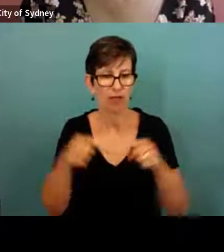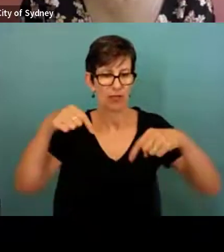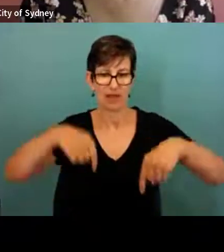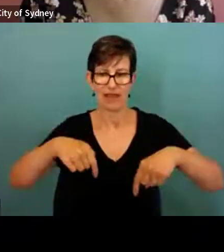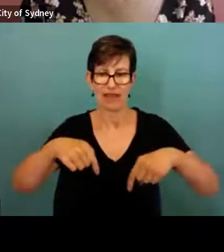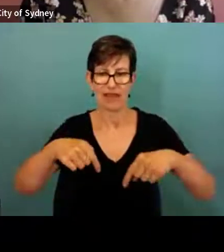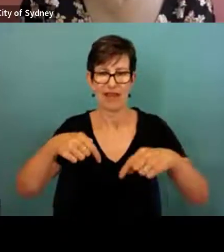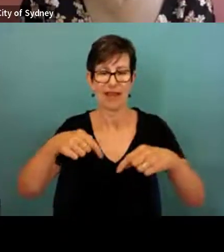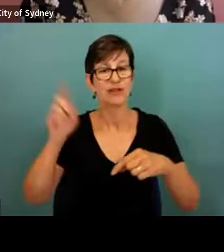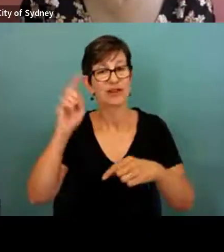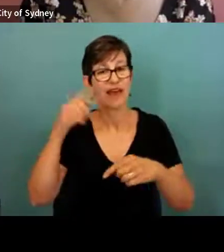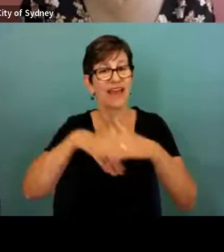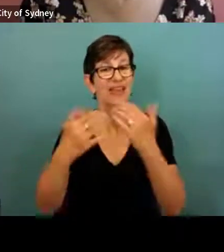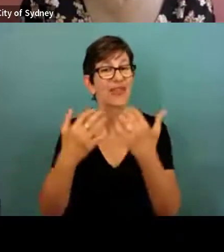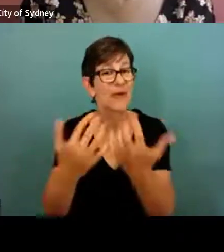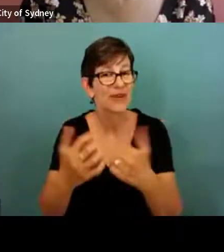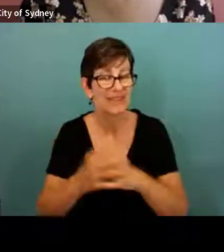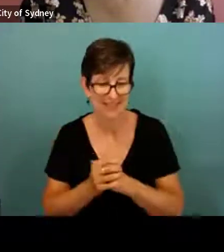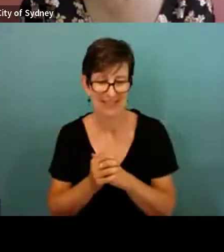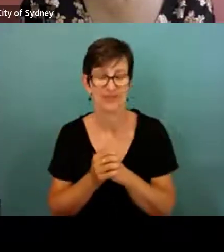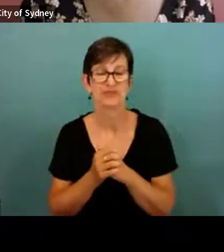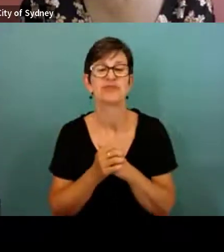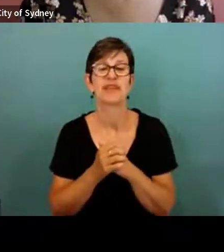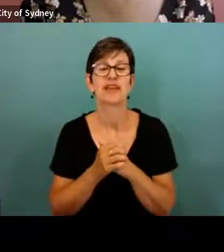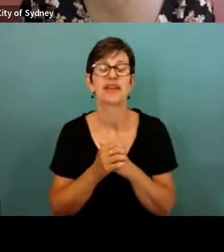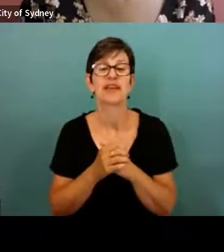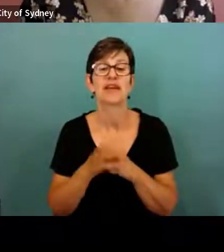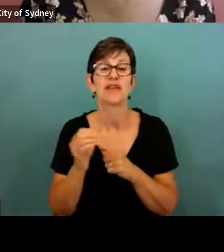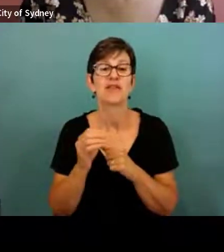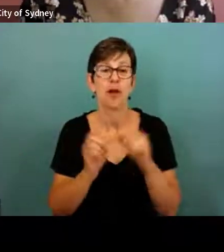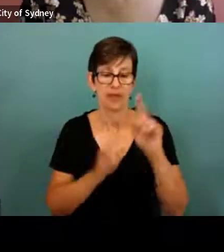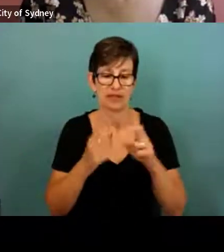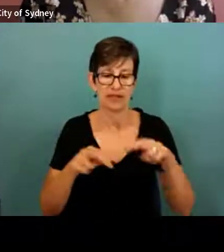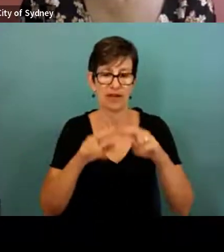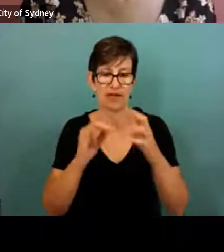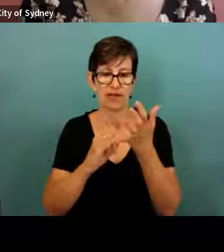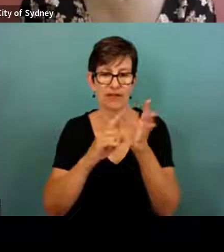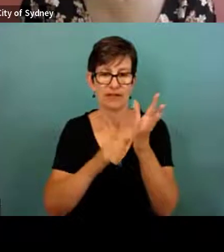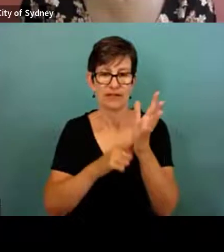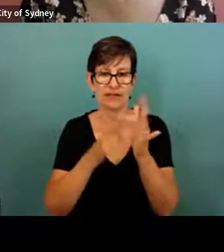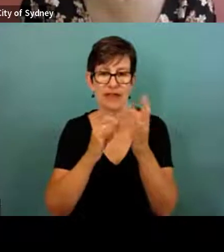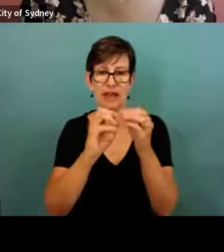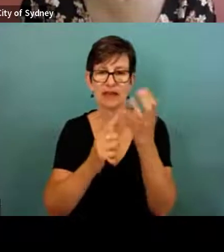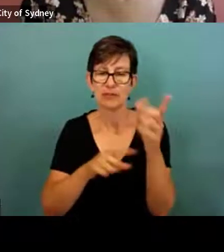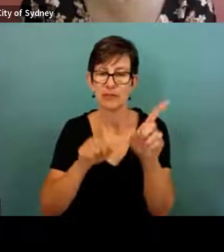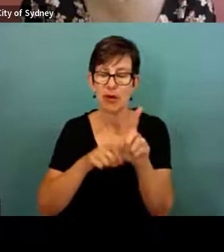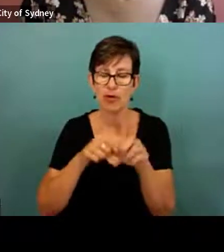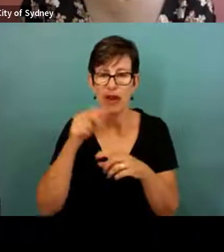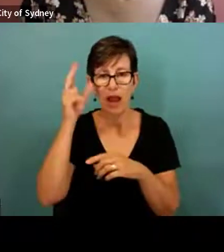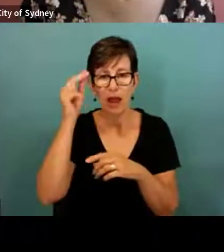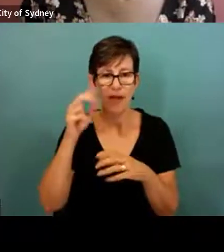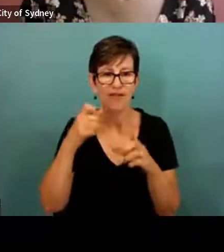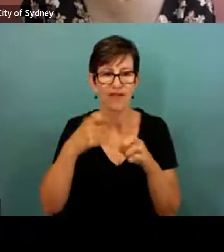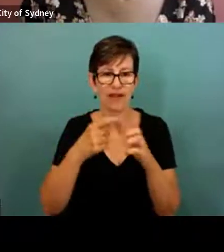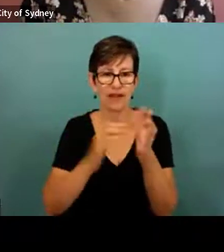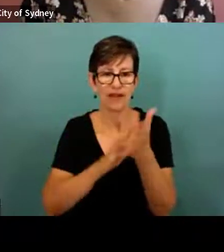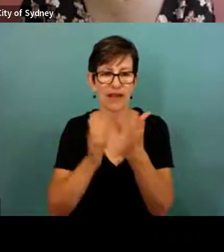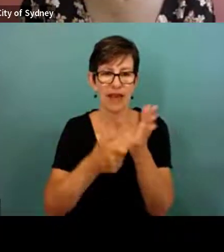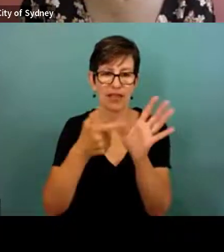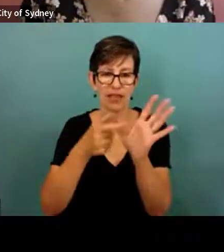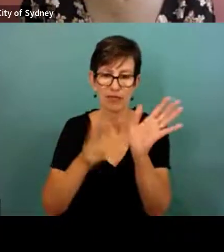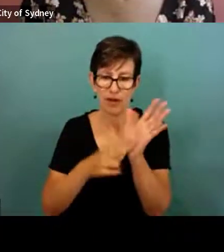the audience. From the City of Salisbury Libraries, we are joined by Kathryn Brady, who is their Community